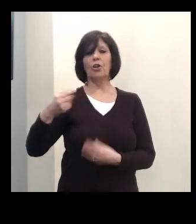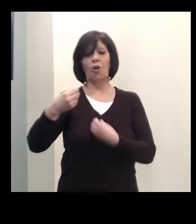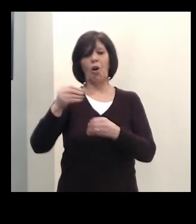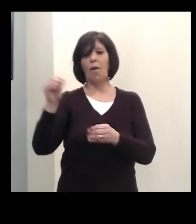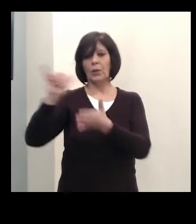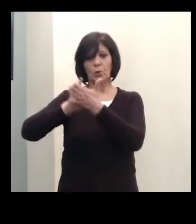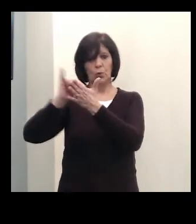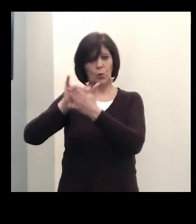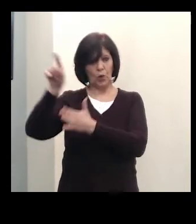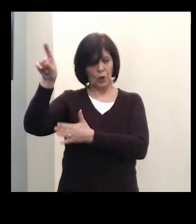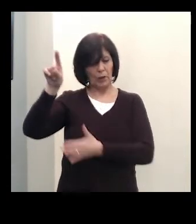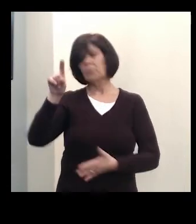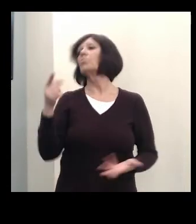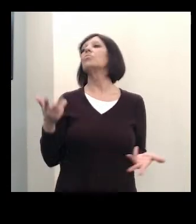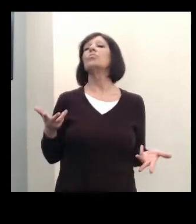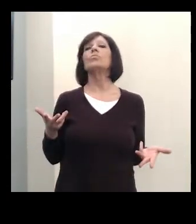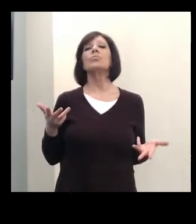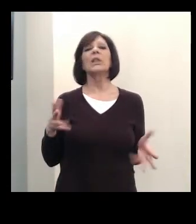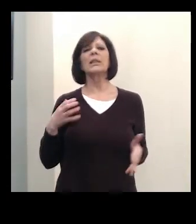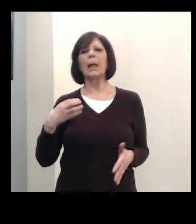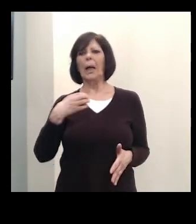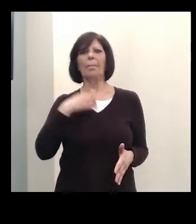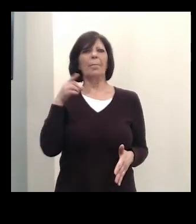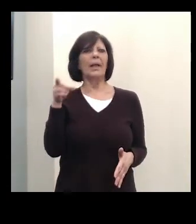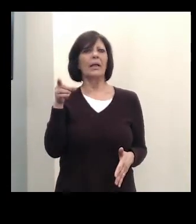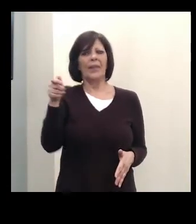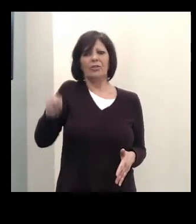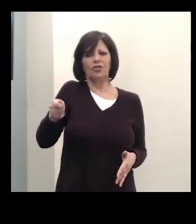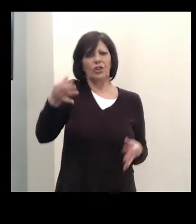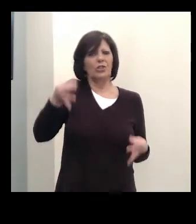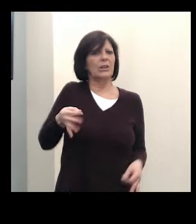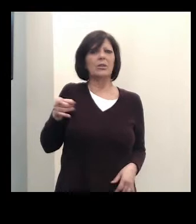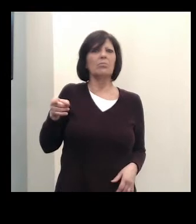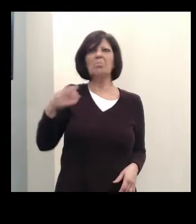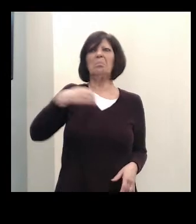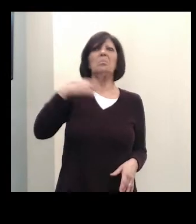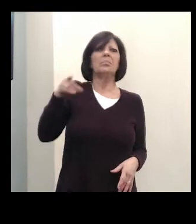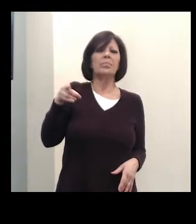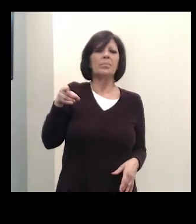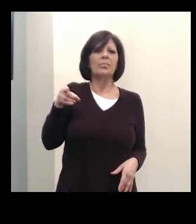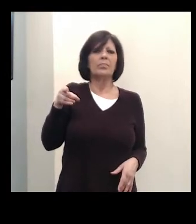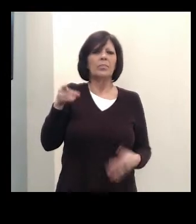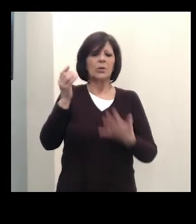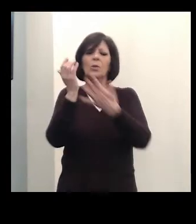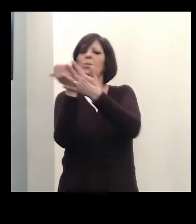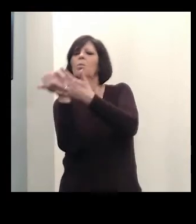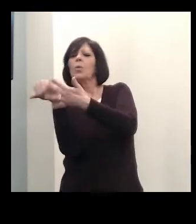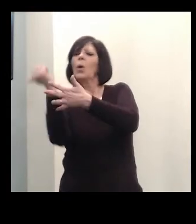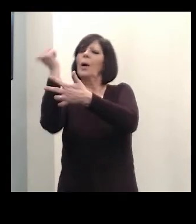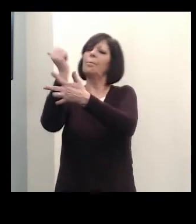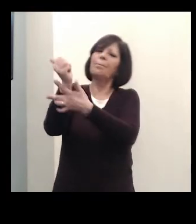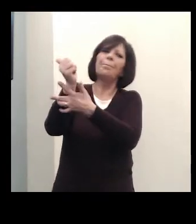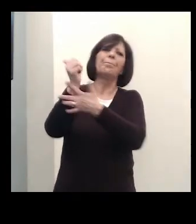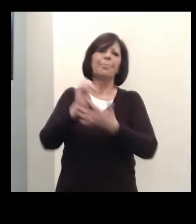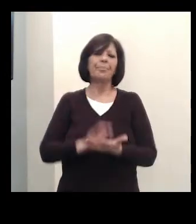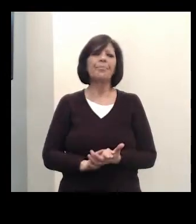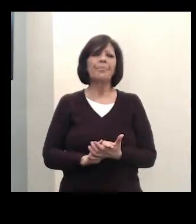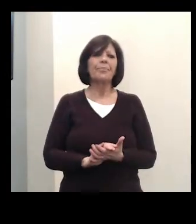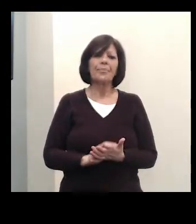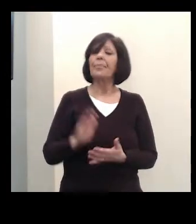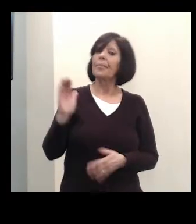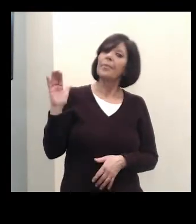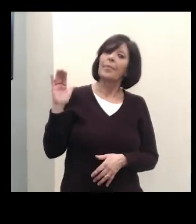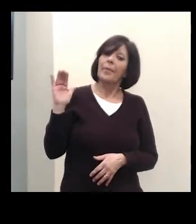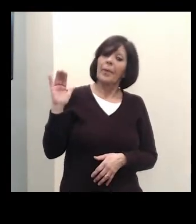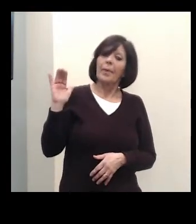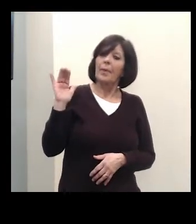already is appealed or is in the process of appealing the decision that was entered in Nassau County yesterday, and that is